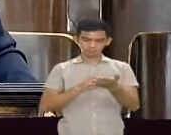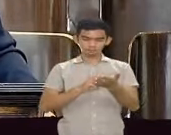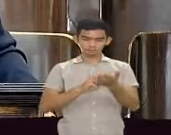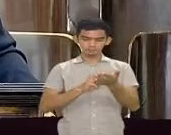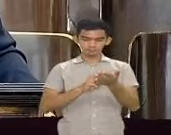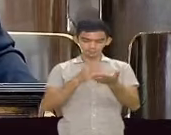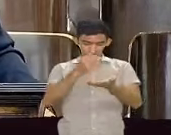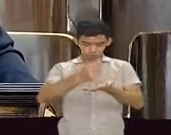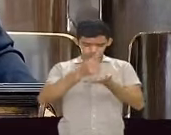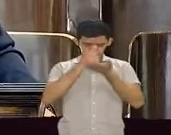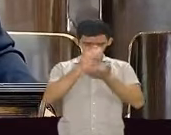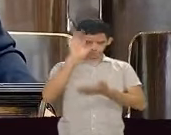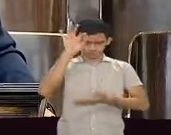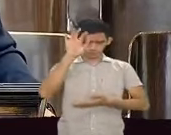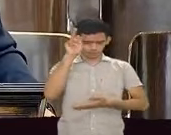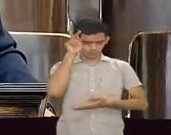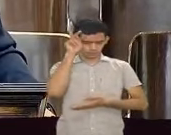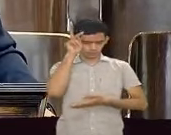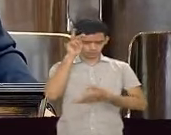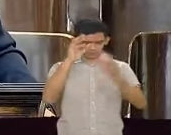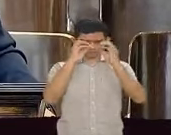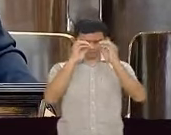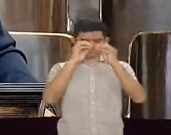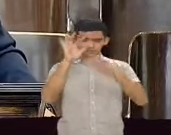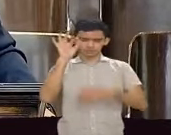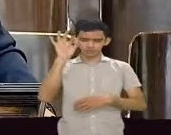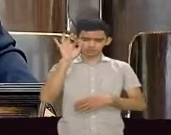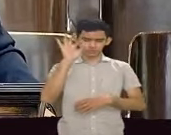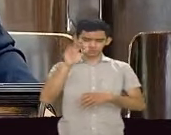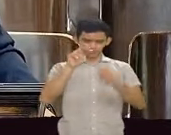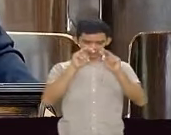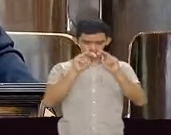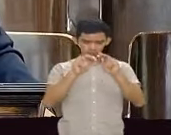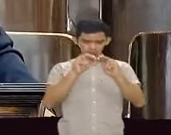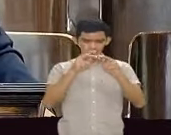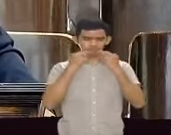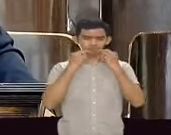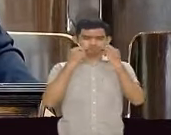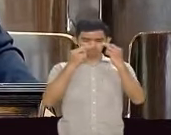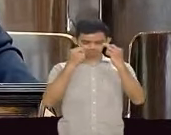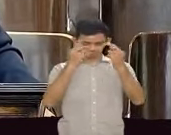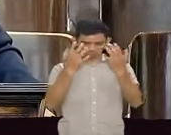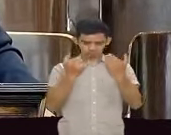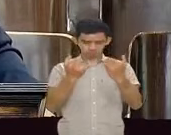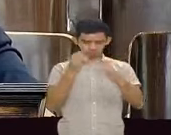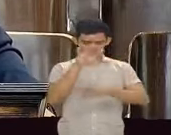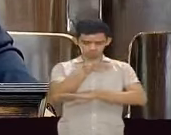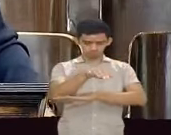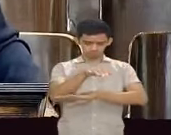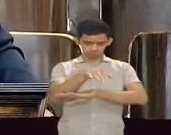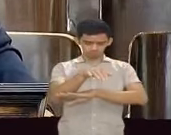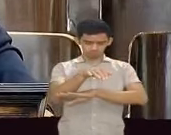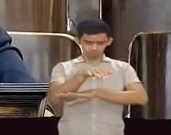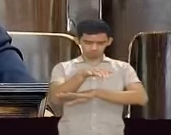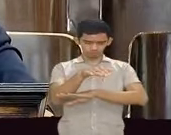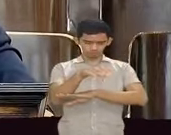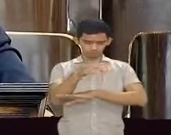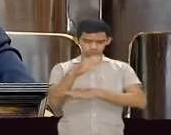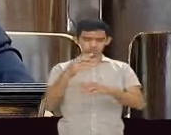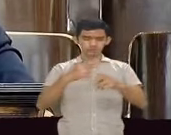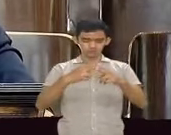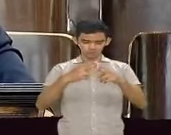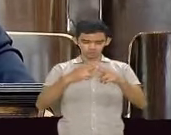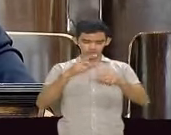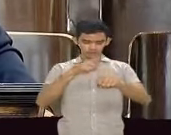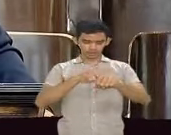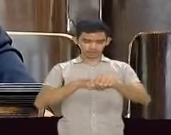messenger that you will help me, O Lord God, to teach and to preach what needs to be said tonight in this few moments that you